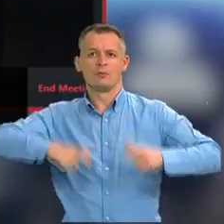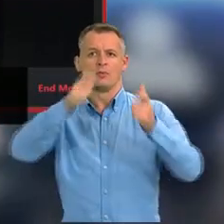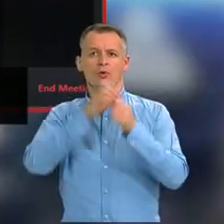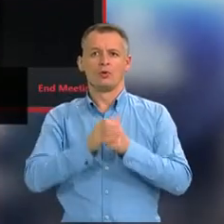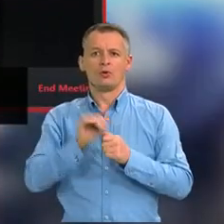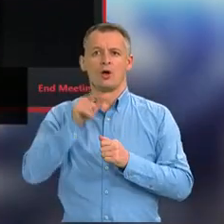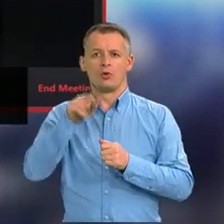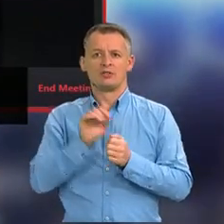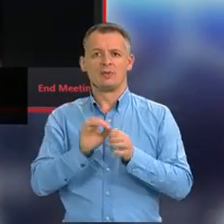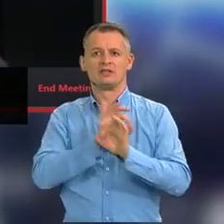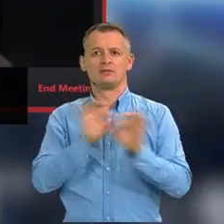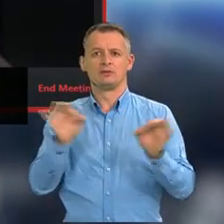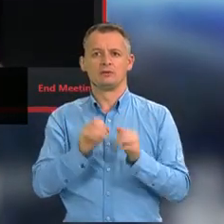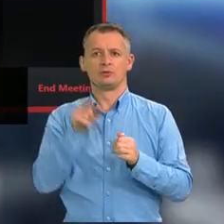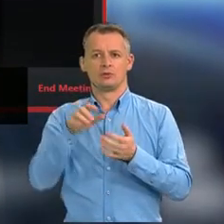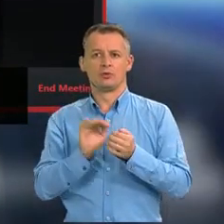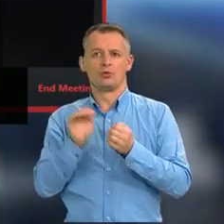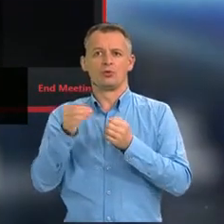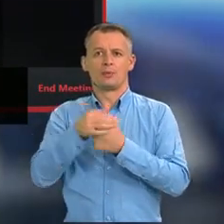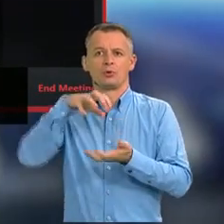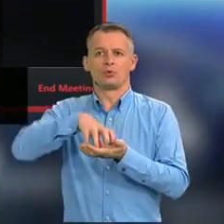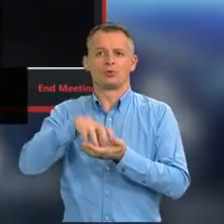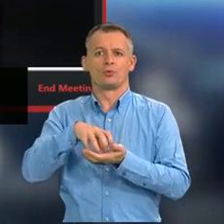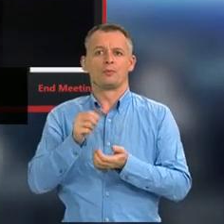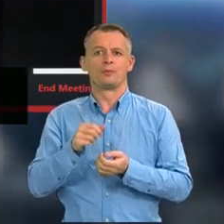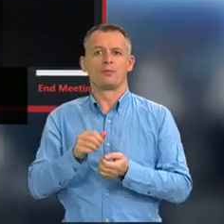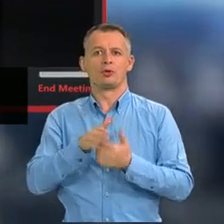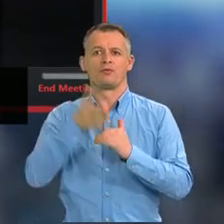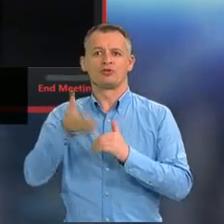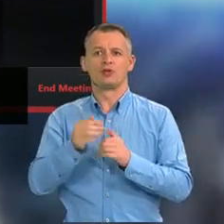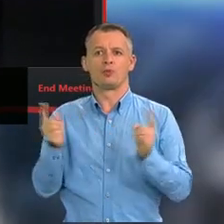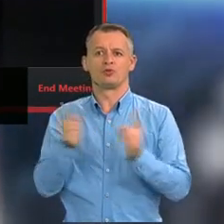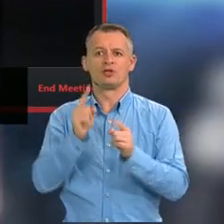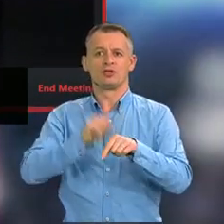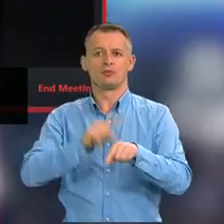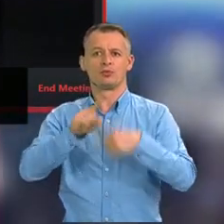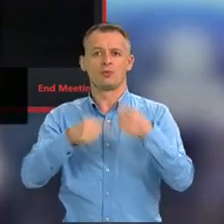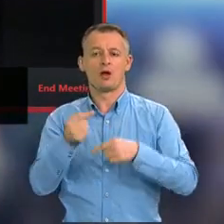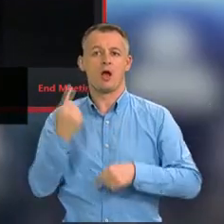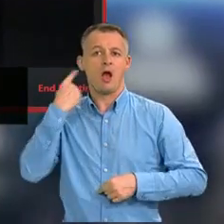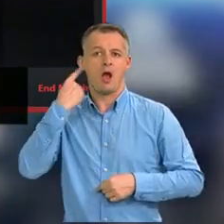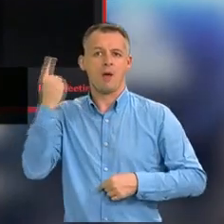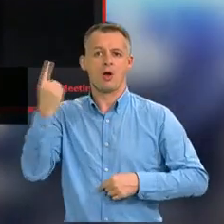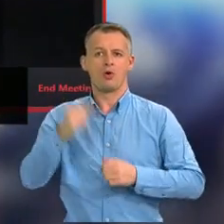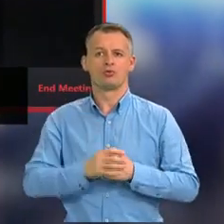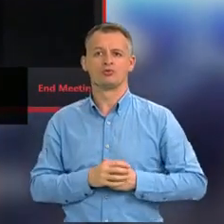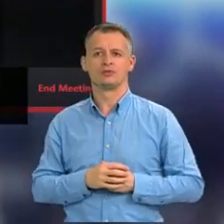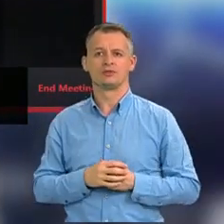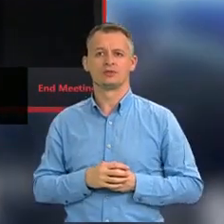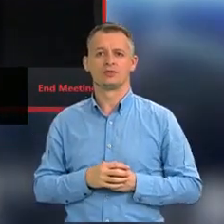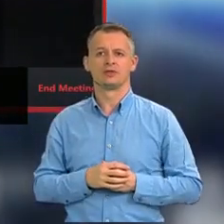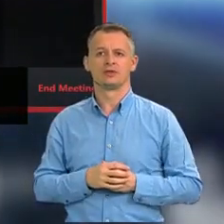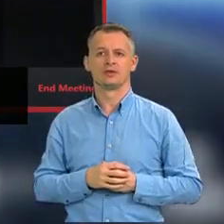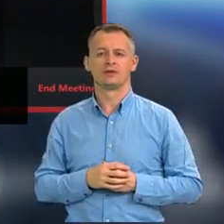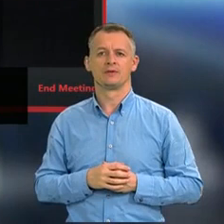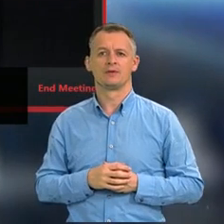kind of safe and it serves like our shelter for me and my neighbors. So shortly after